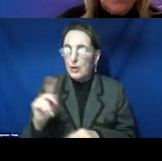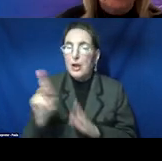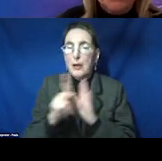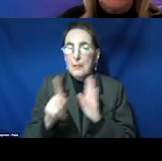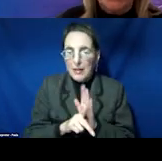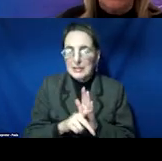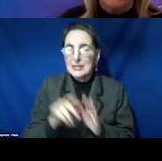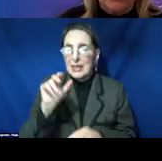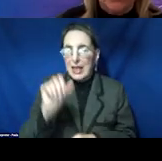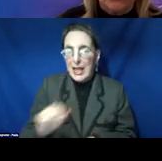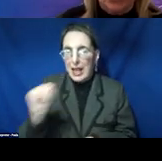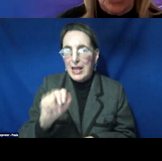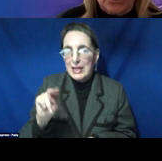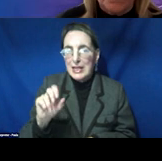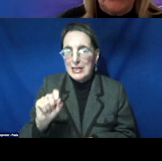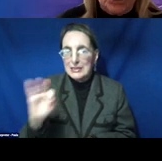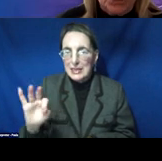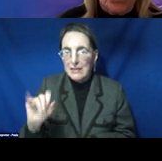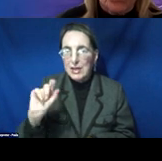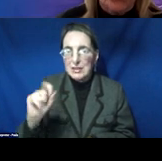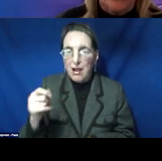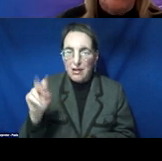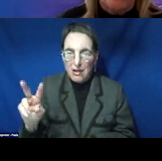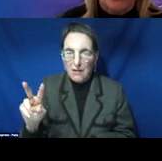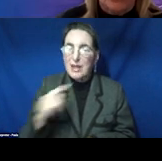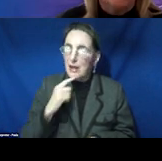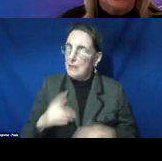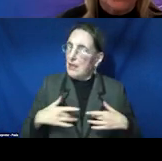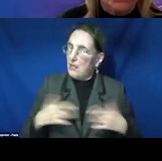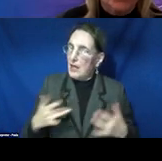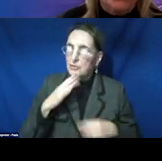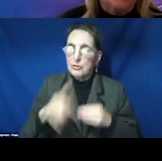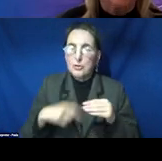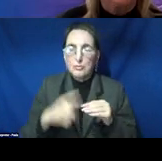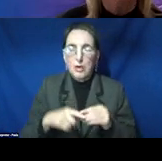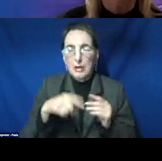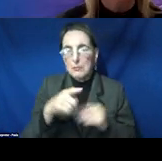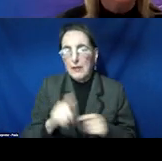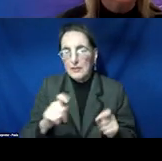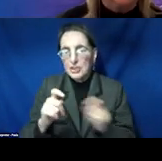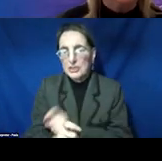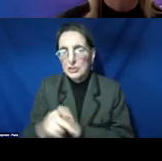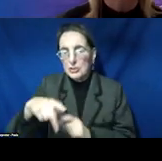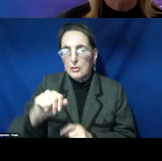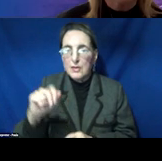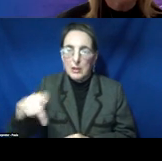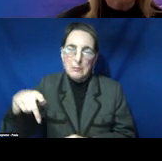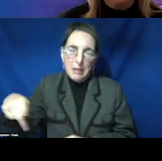policy@nsf.gov. And once again, I'm delighted to talk about the changes to the PAP Guide for 2023. Next